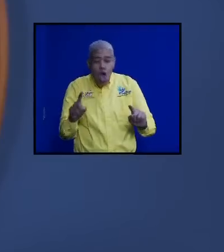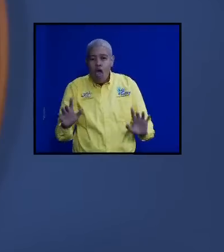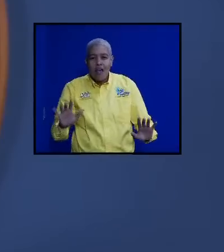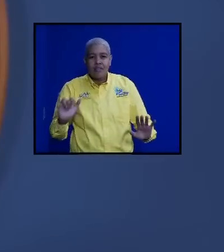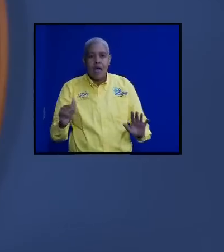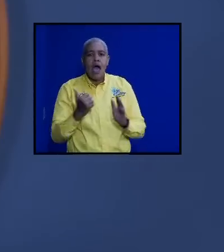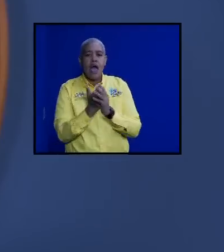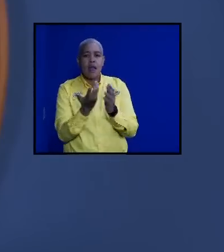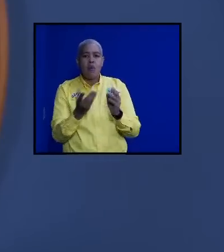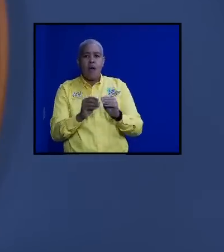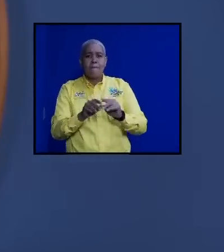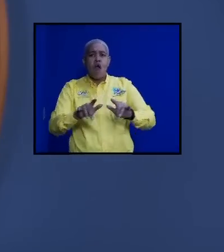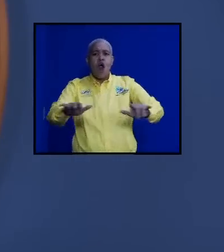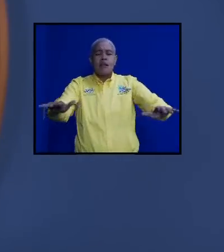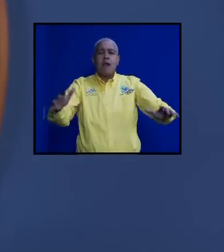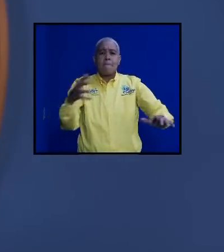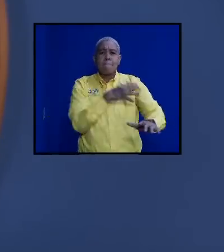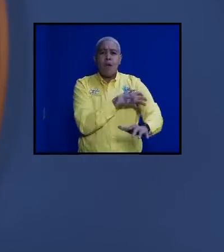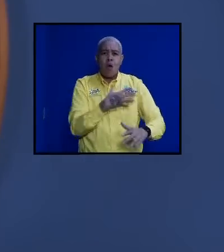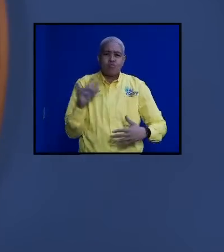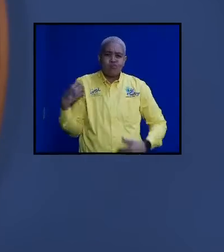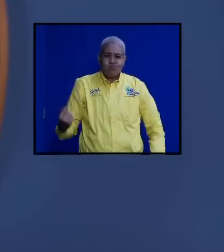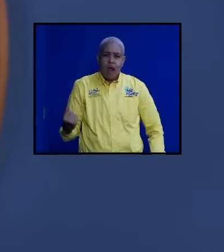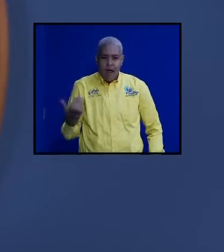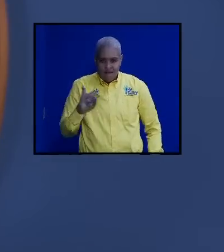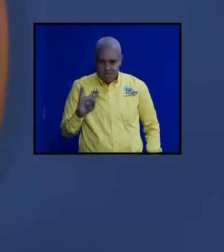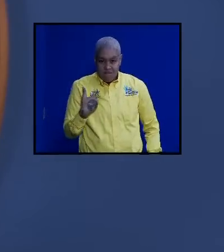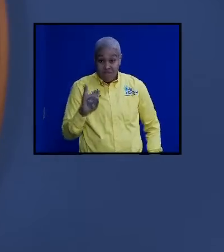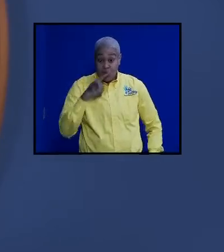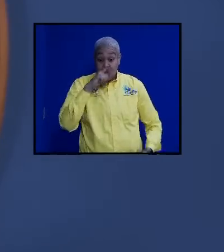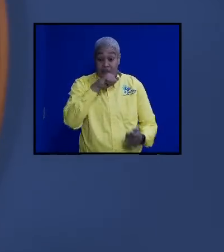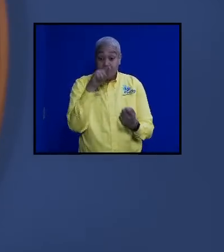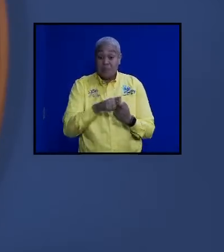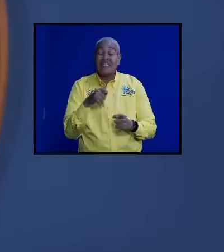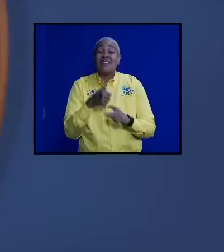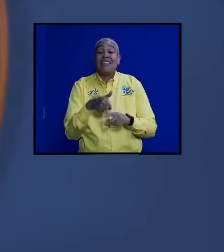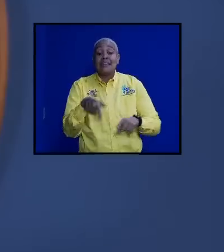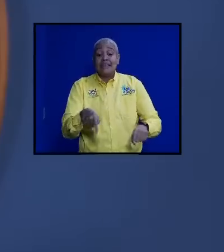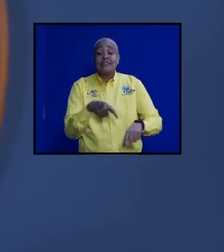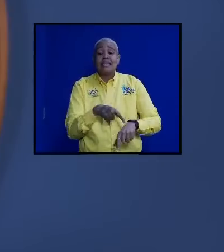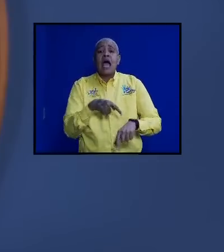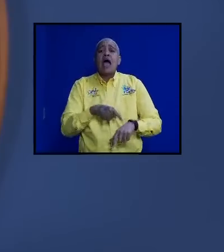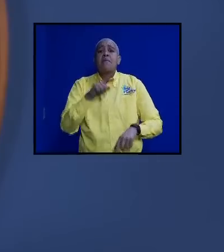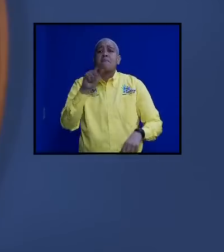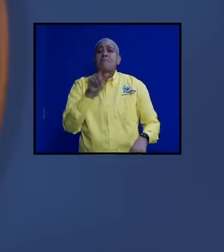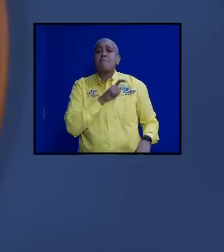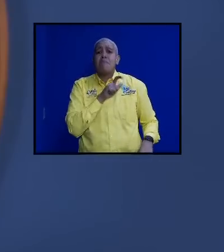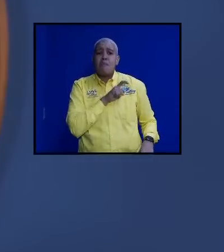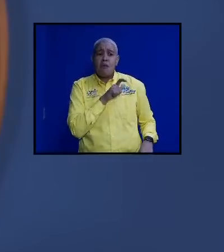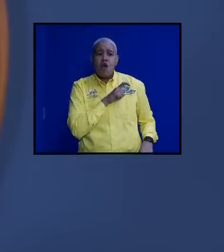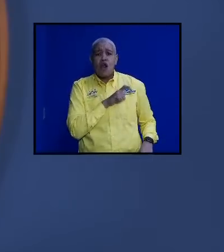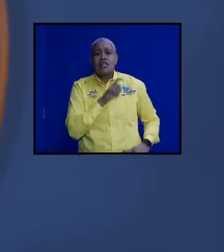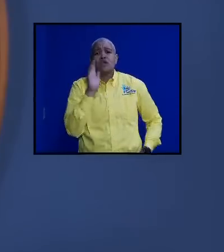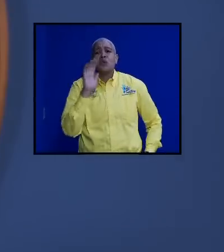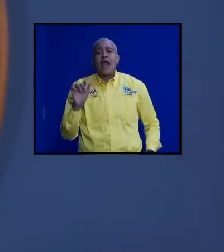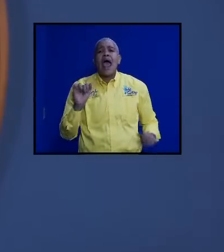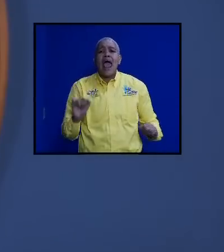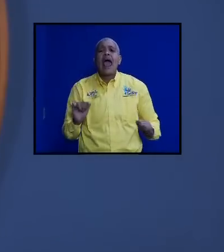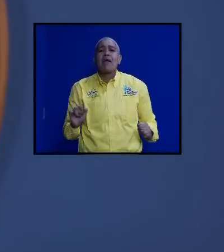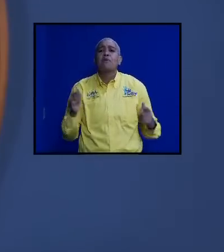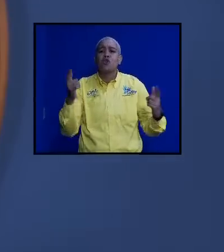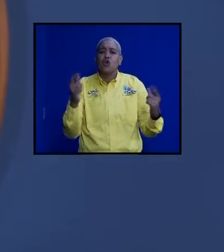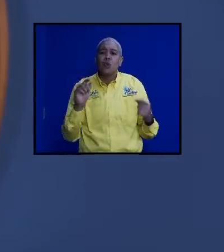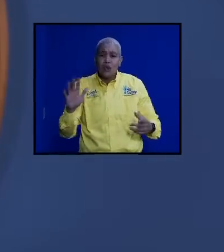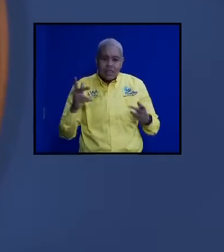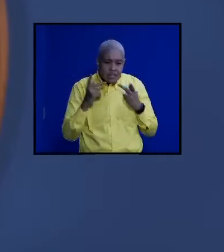multiplier. So particularly in this period, the JCF would have been able to conduct